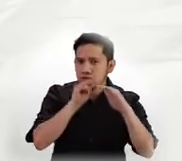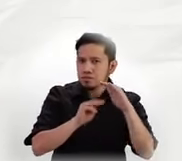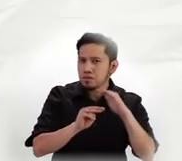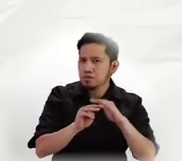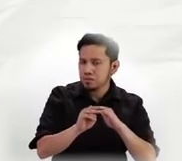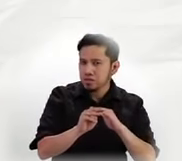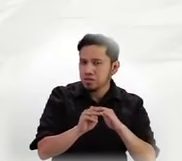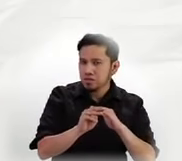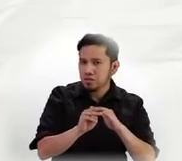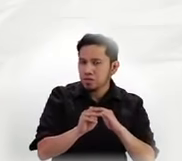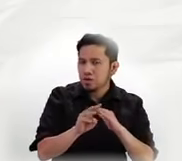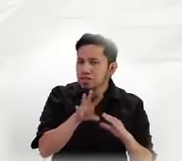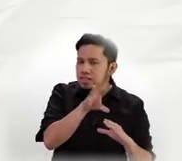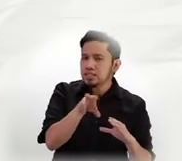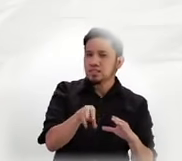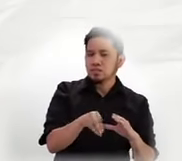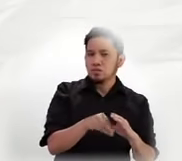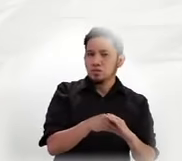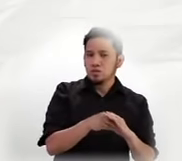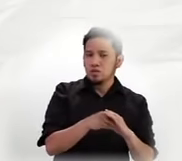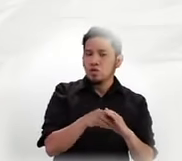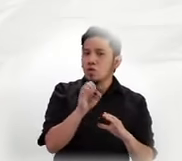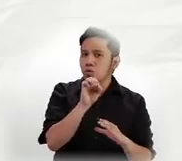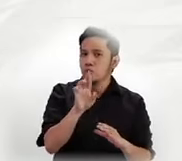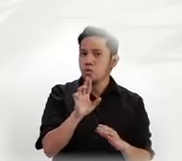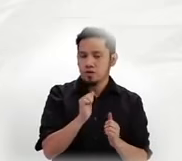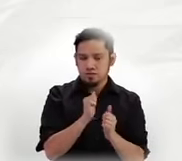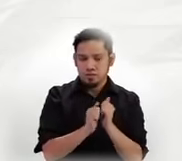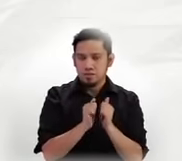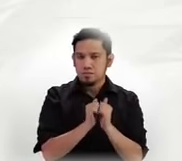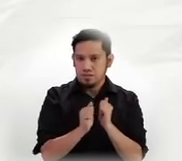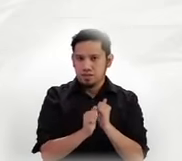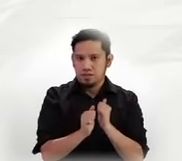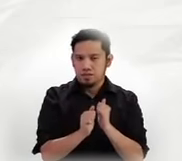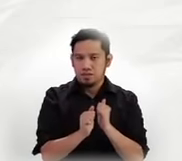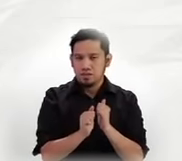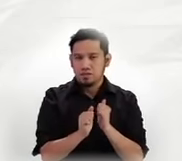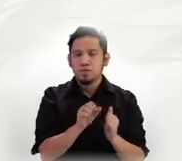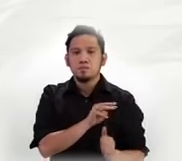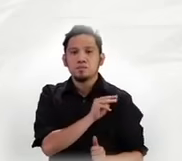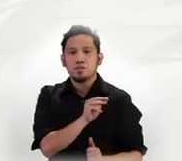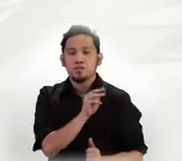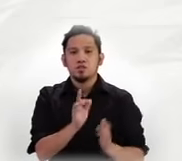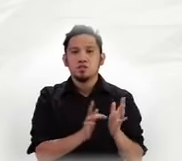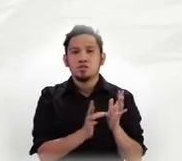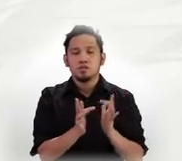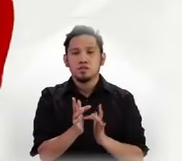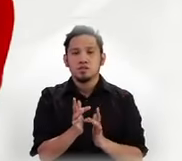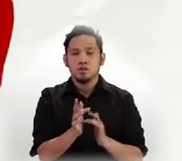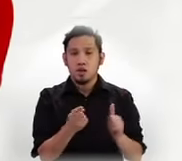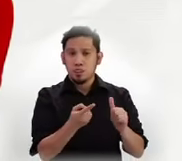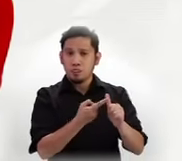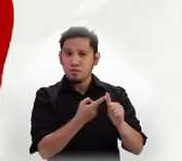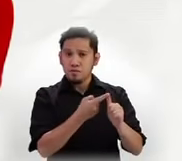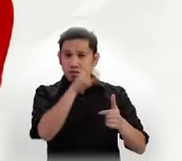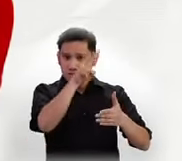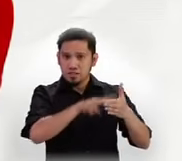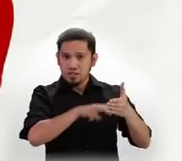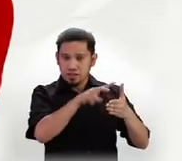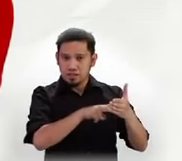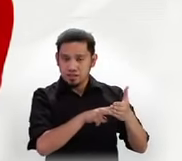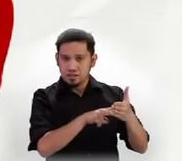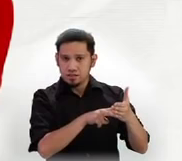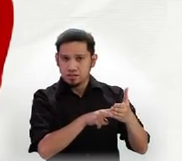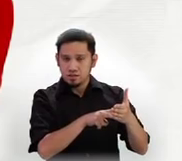the mystery that contains the core or the meaning of his mission. In this first